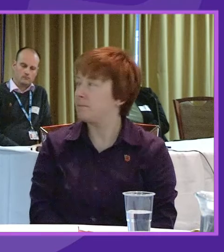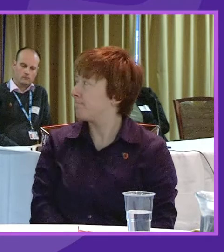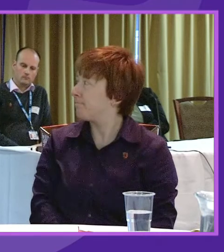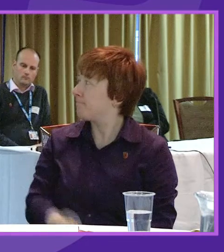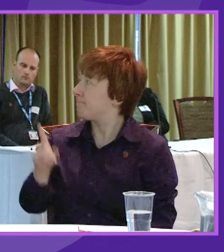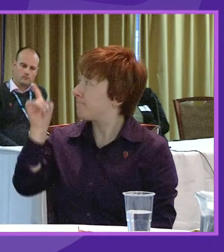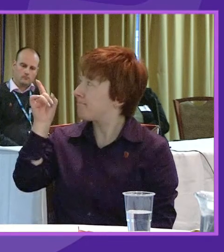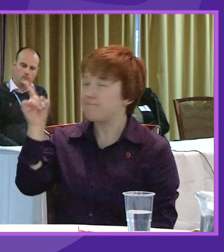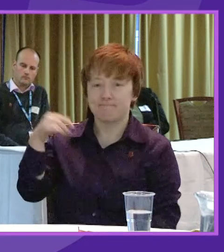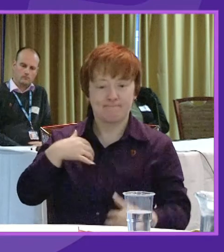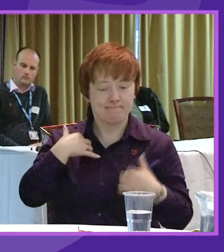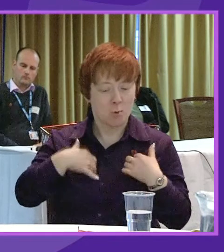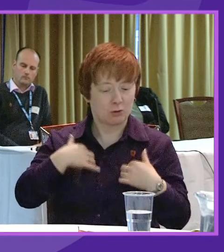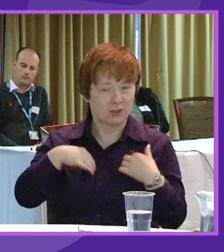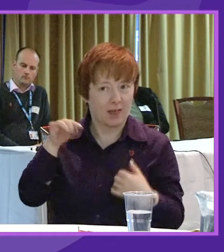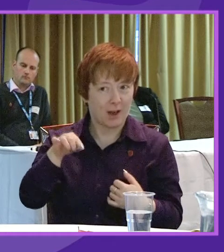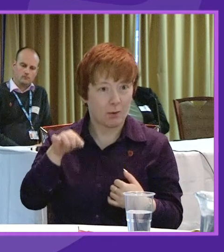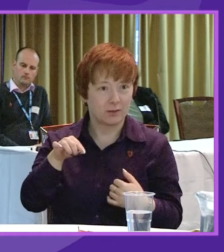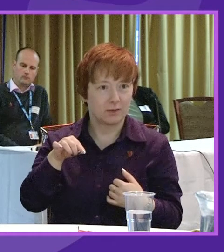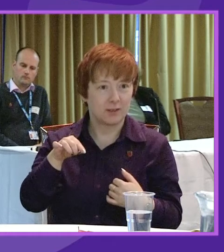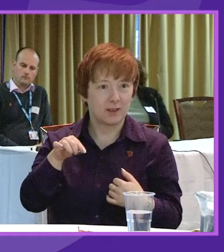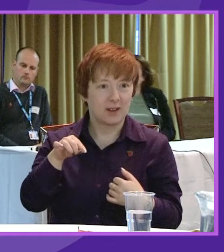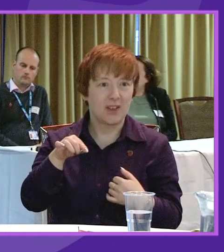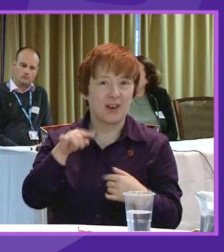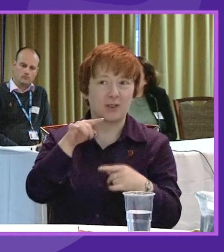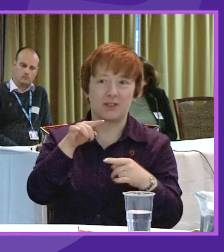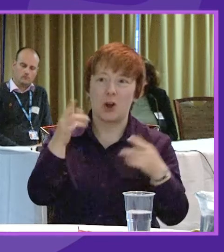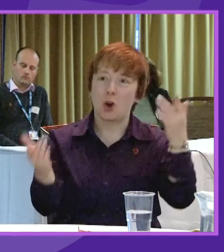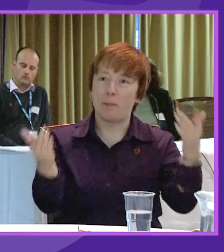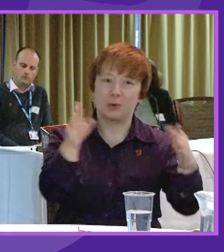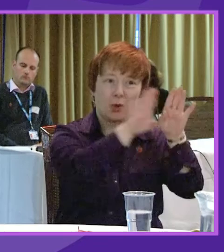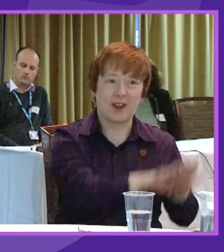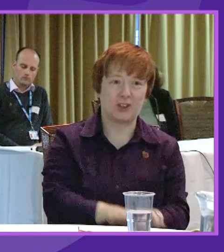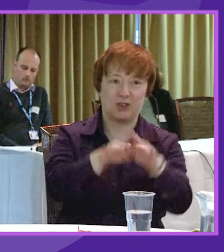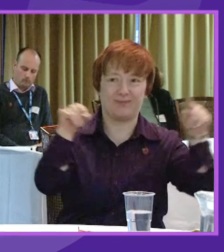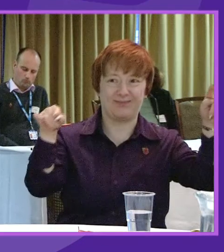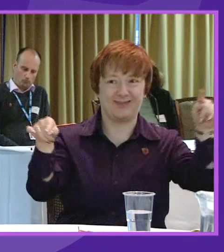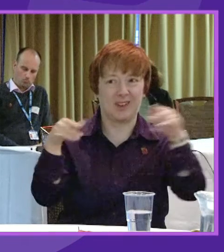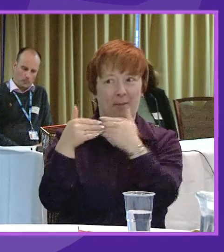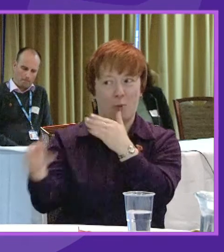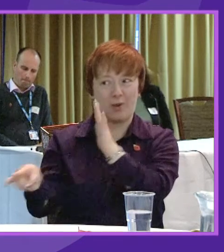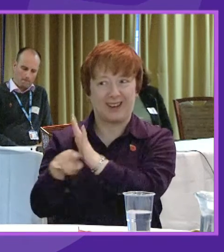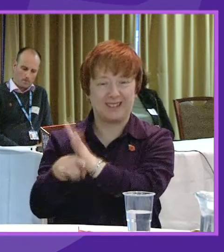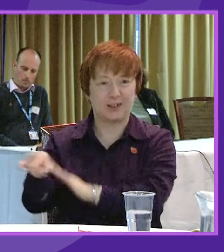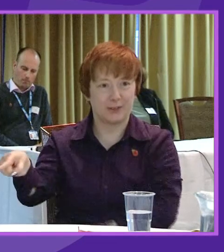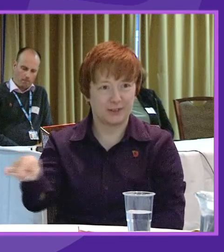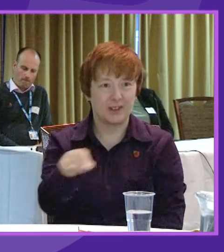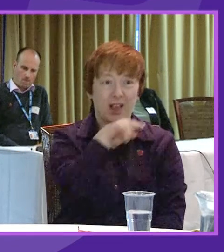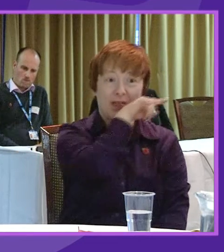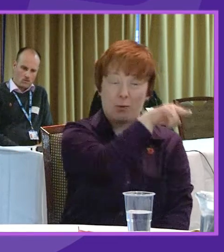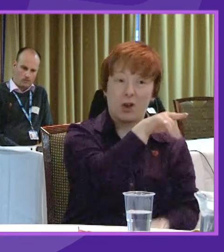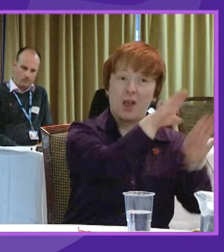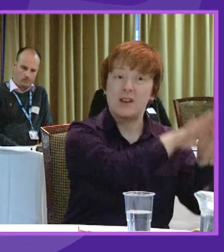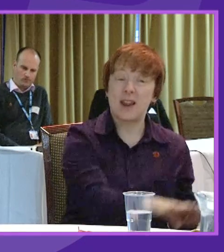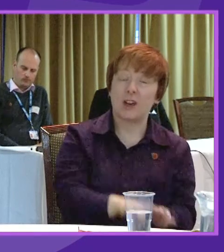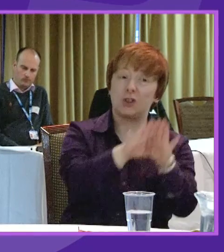Personally, I was most interested in this section, which were overall more negative than in the national survey. So, for example, in the national survey,